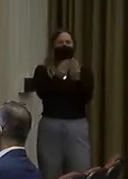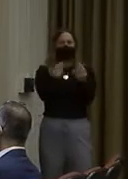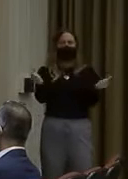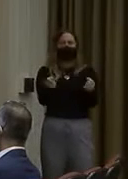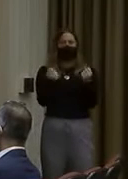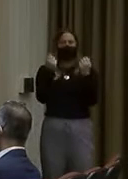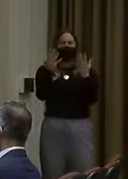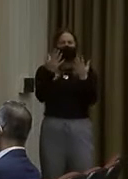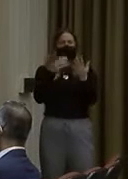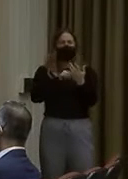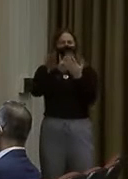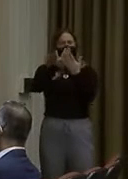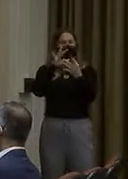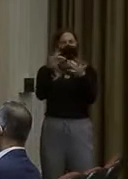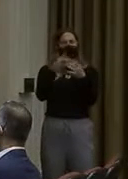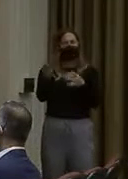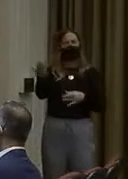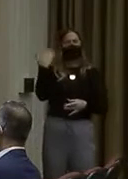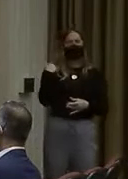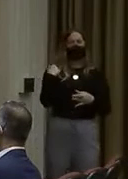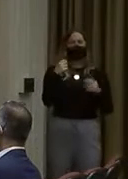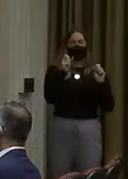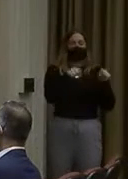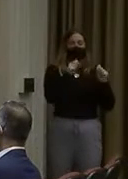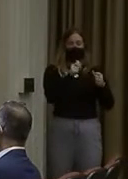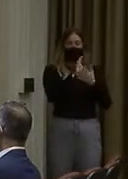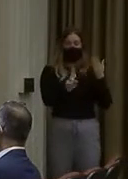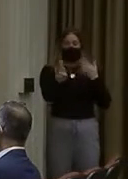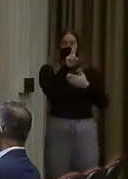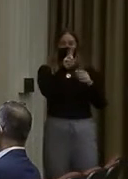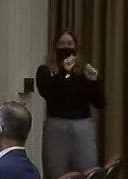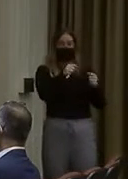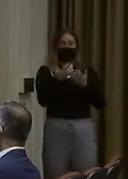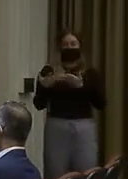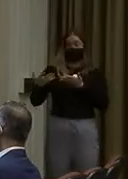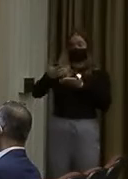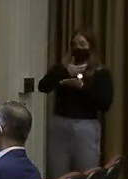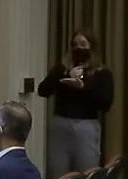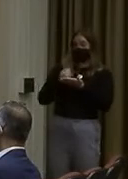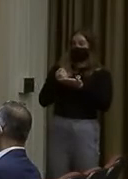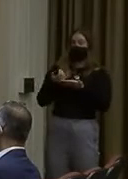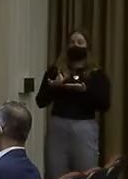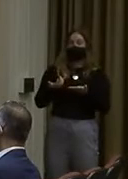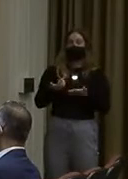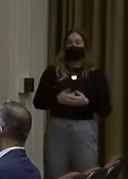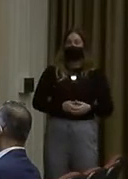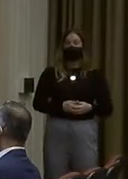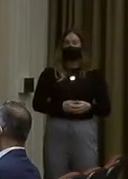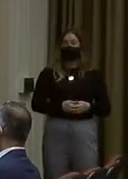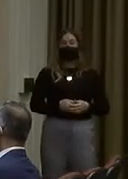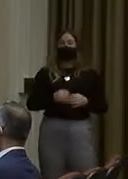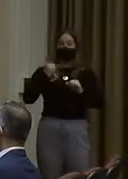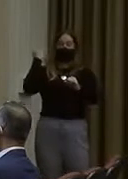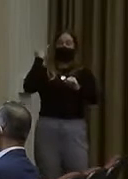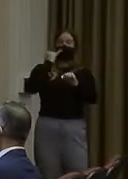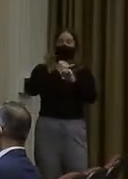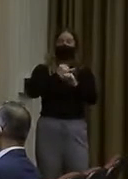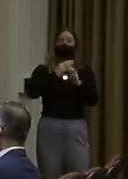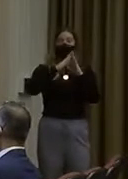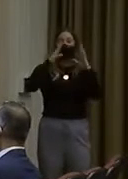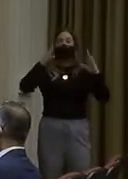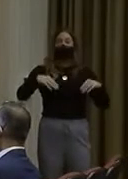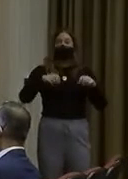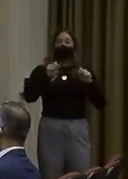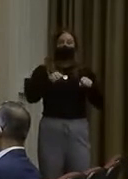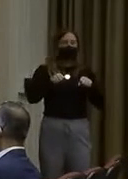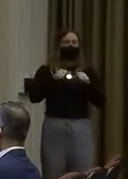challenges mentioned previously, while enabling universities to capitalize on idle real estate. On-campus housing occupancy has been declining across